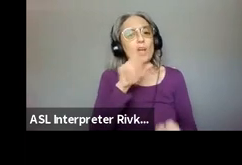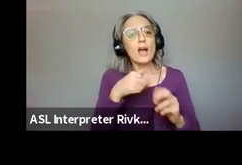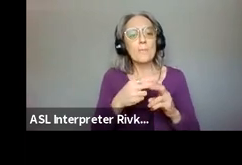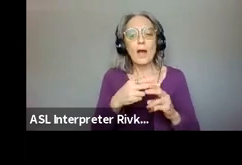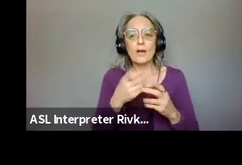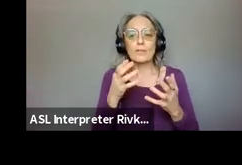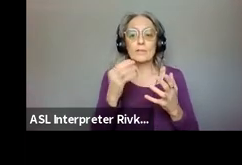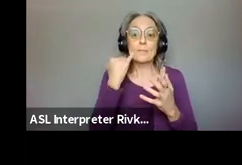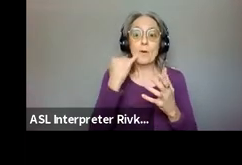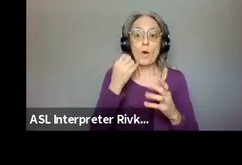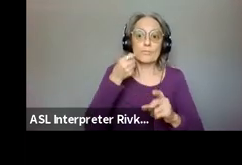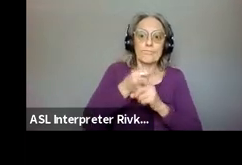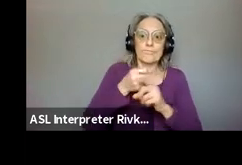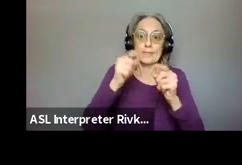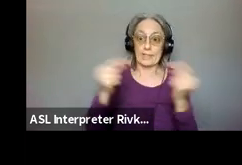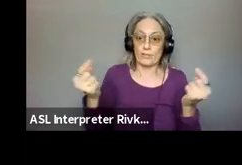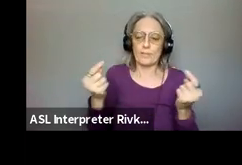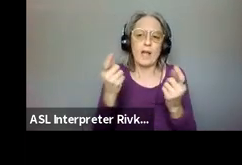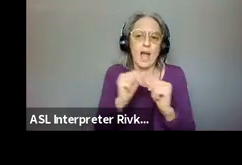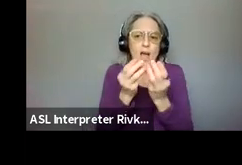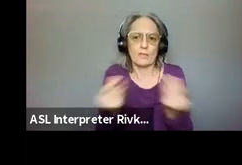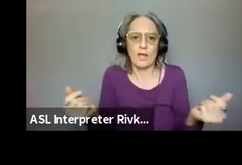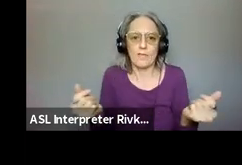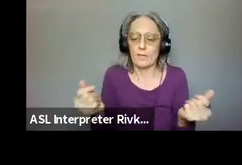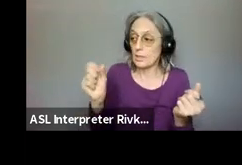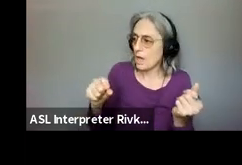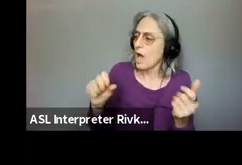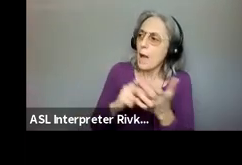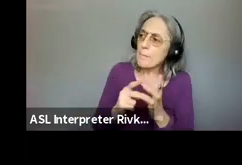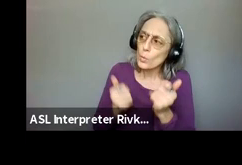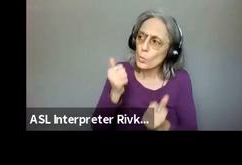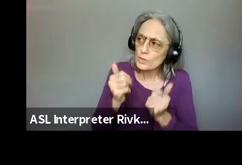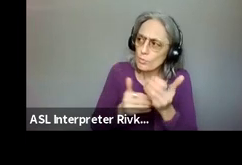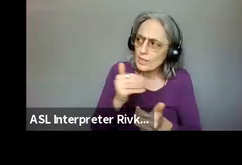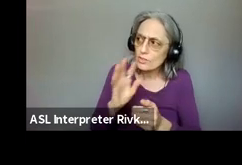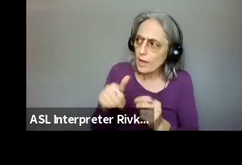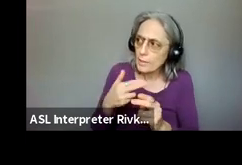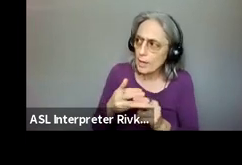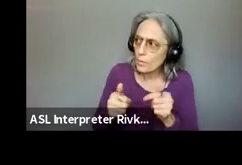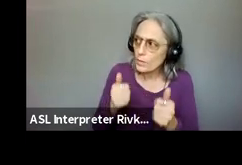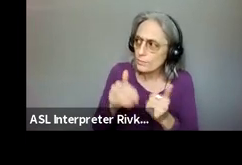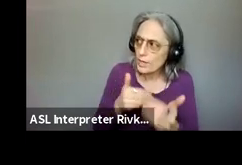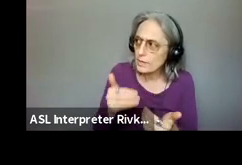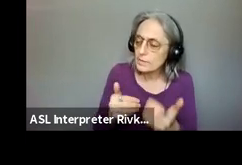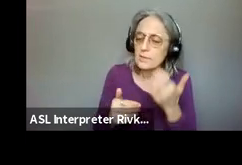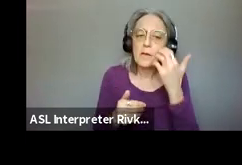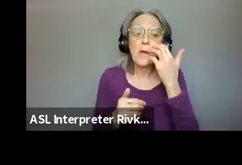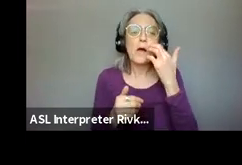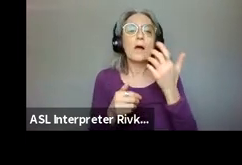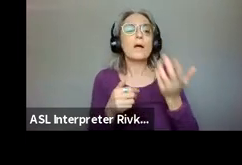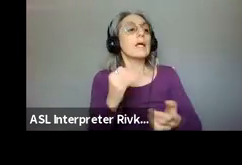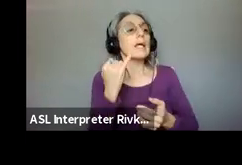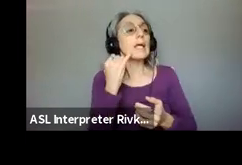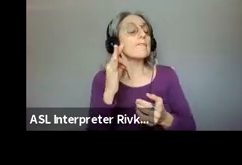disagreement? Yeah. I'm sorry, in terms of what decision-making process? Just if there's a